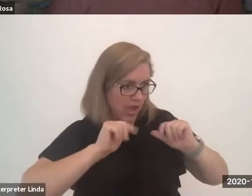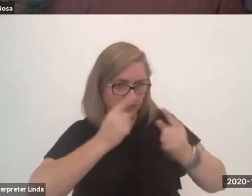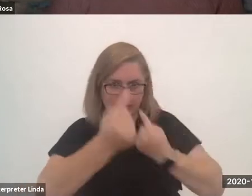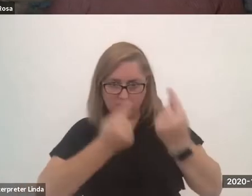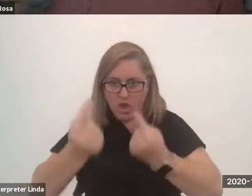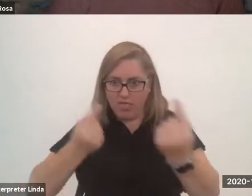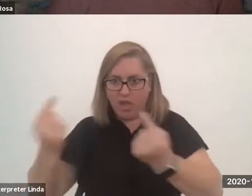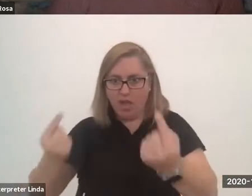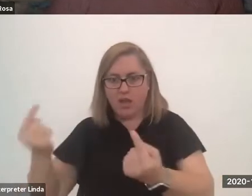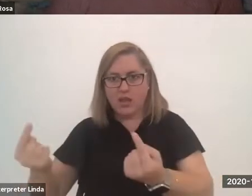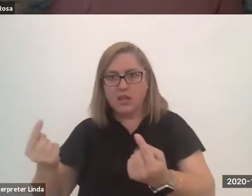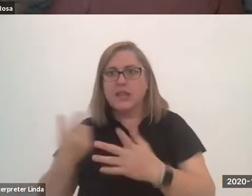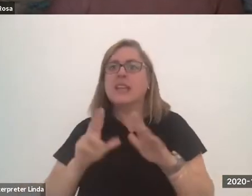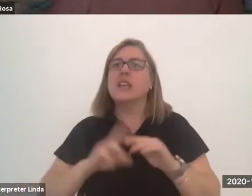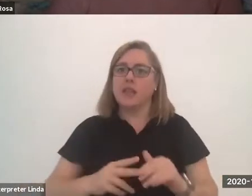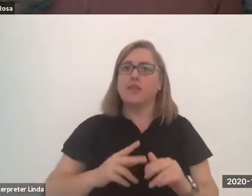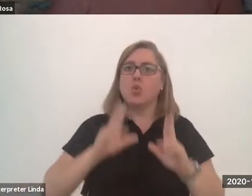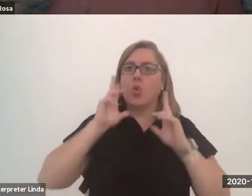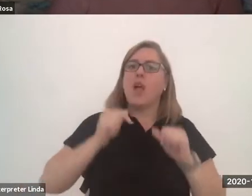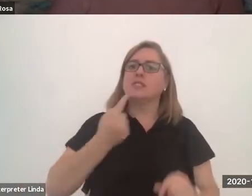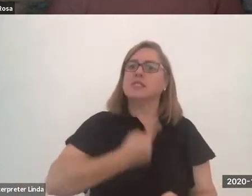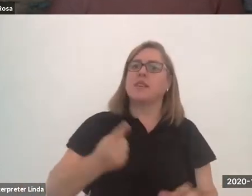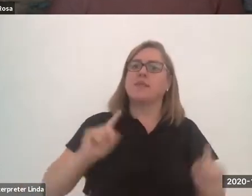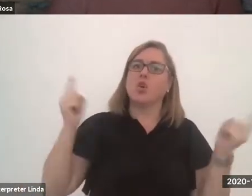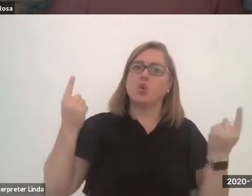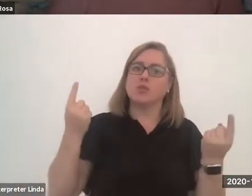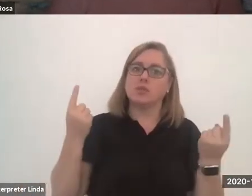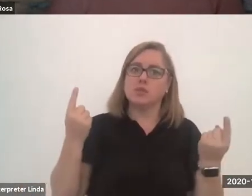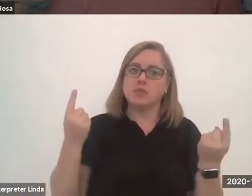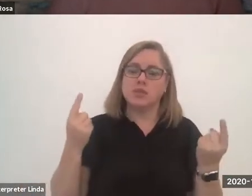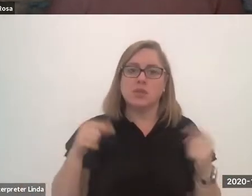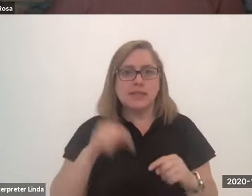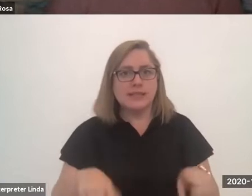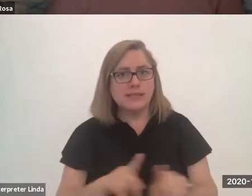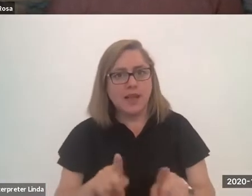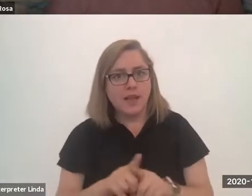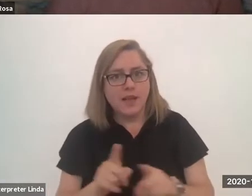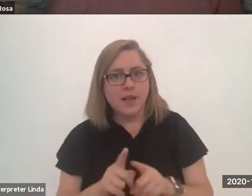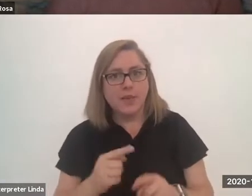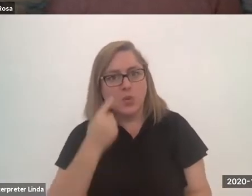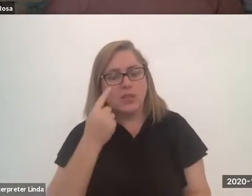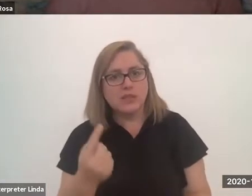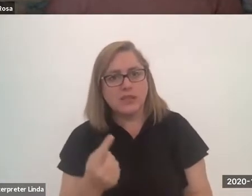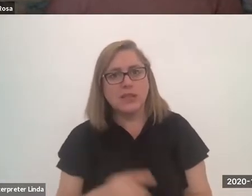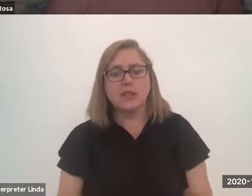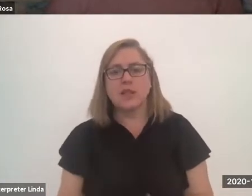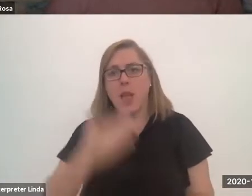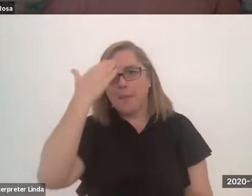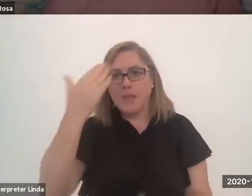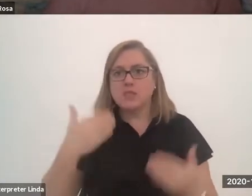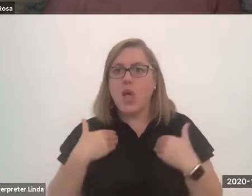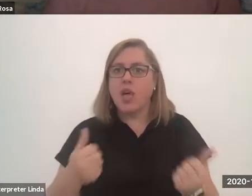That if you even in the sense that we've seen, for example, increased mental health